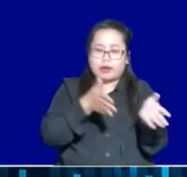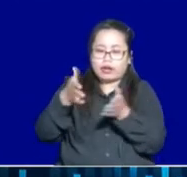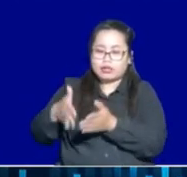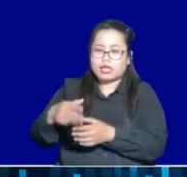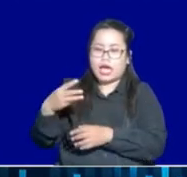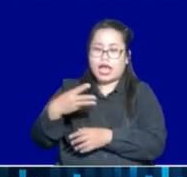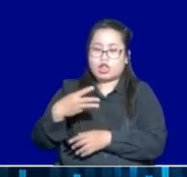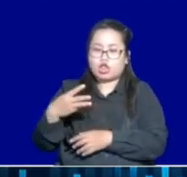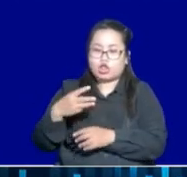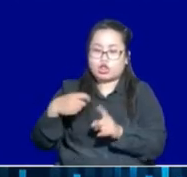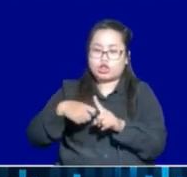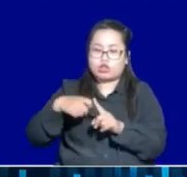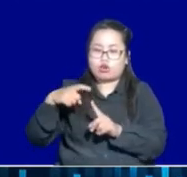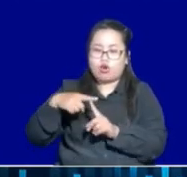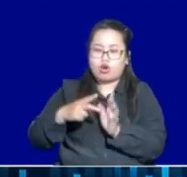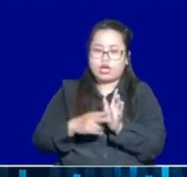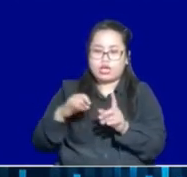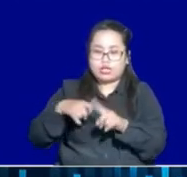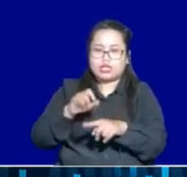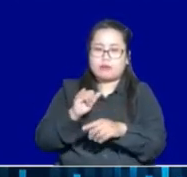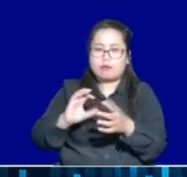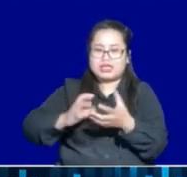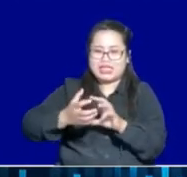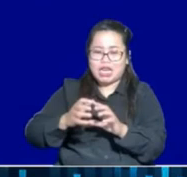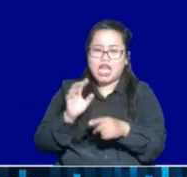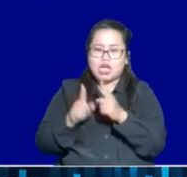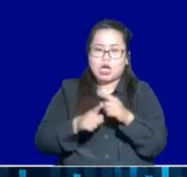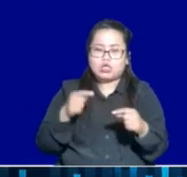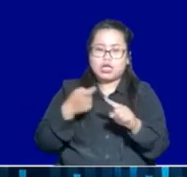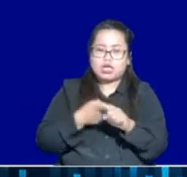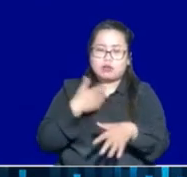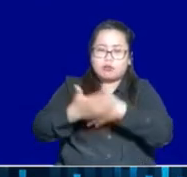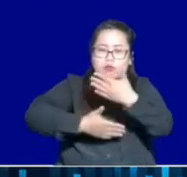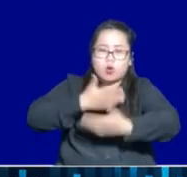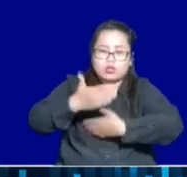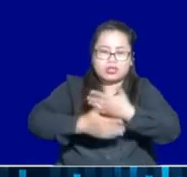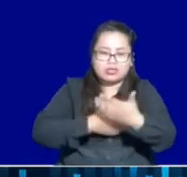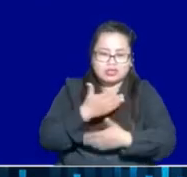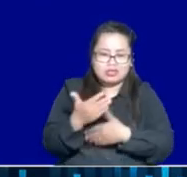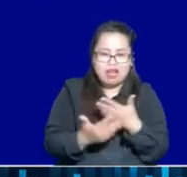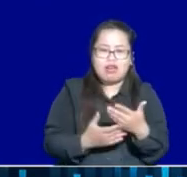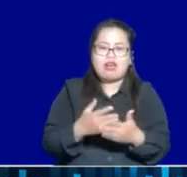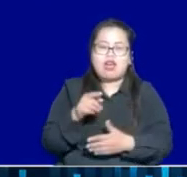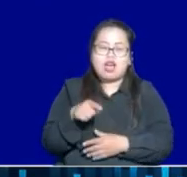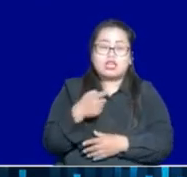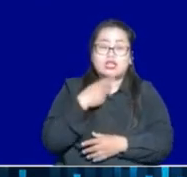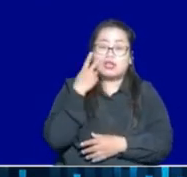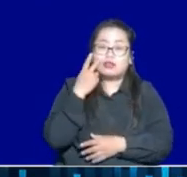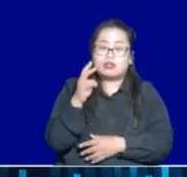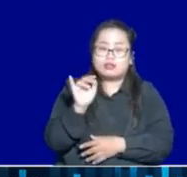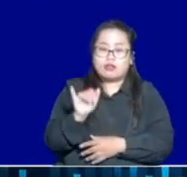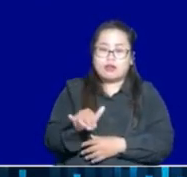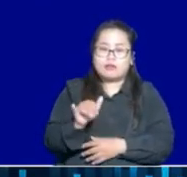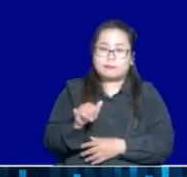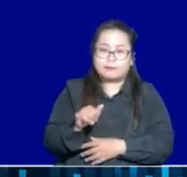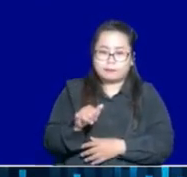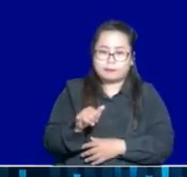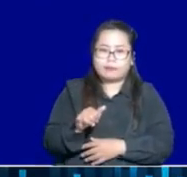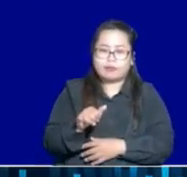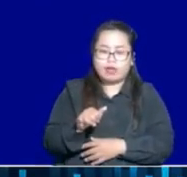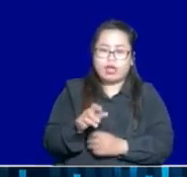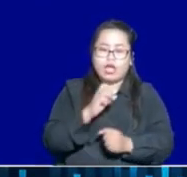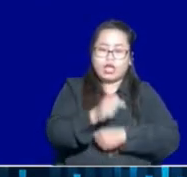it abandoned partially textiles. Here's Thailand. It got into textiles, then very massively